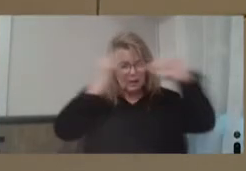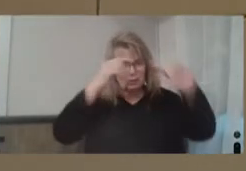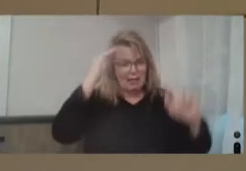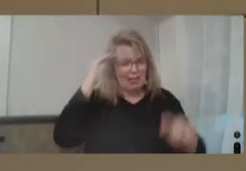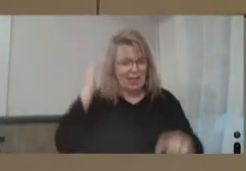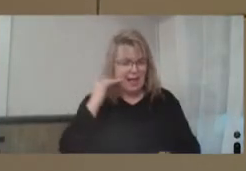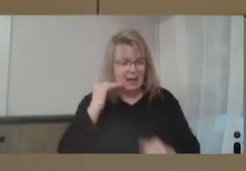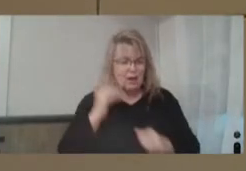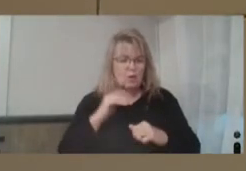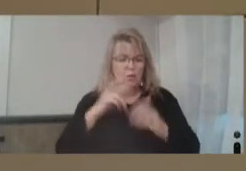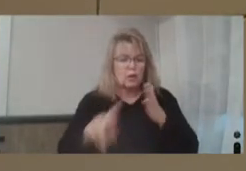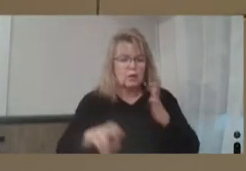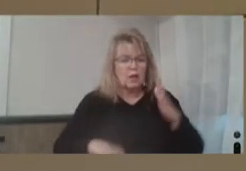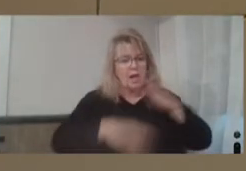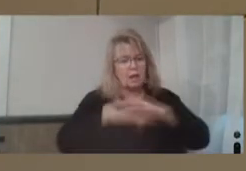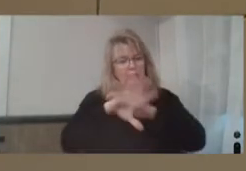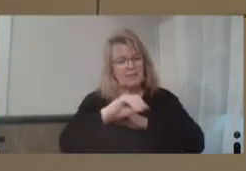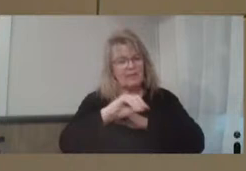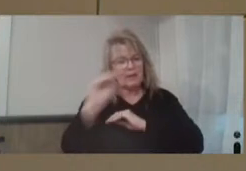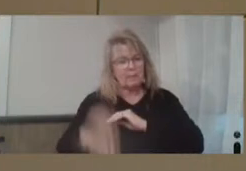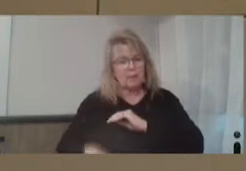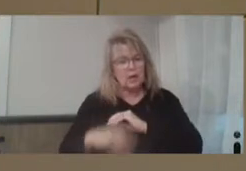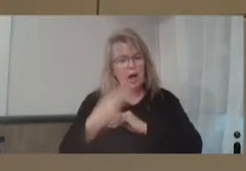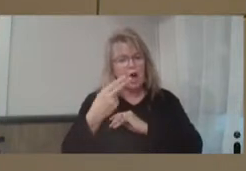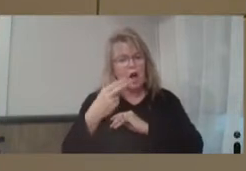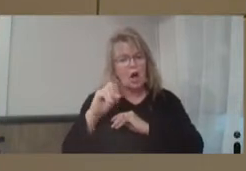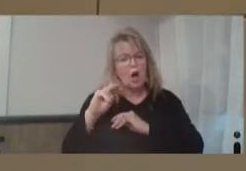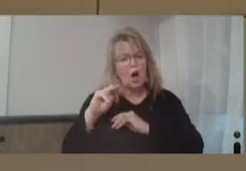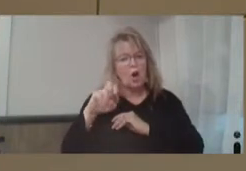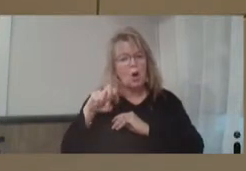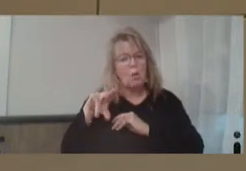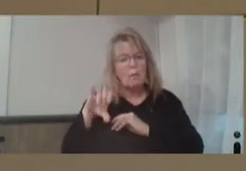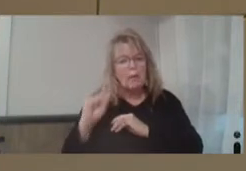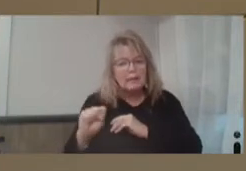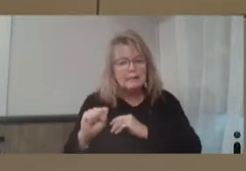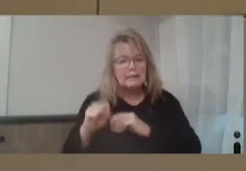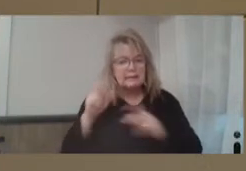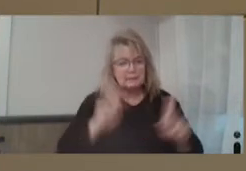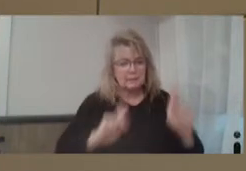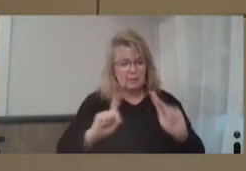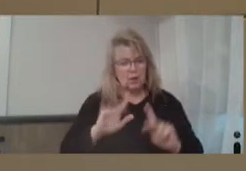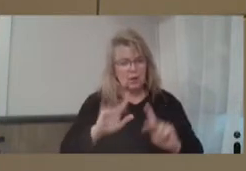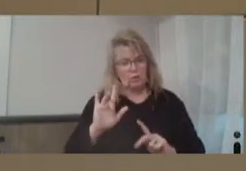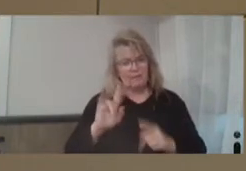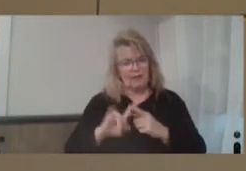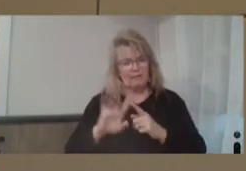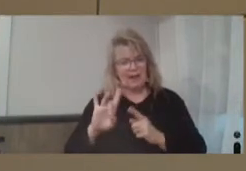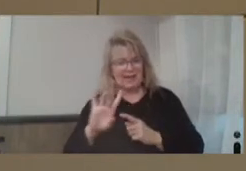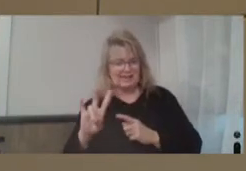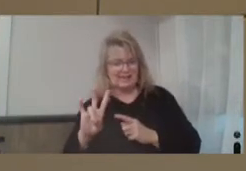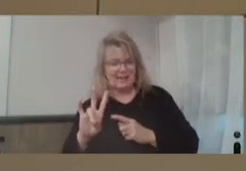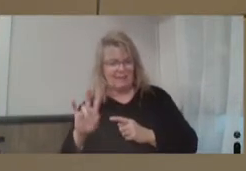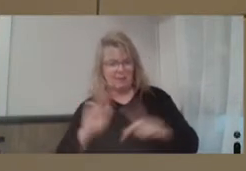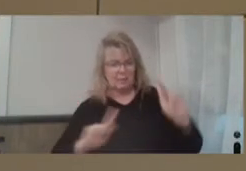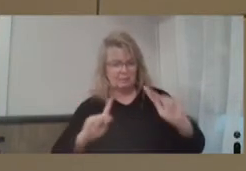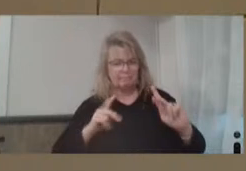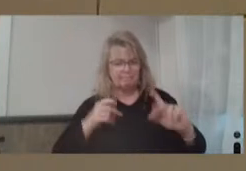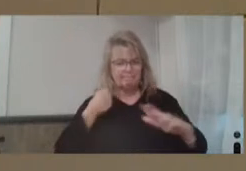up to 50% of the homeless individuals and 25 to 87% of incarcerated